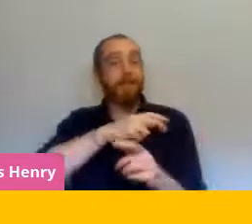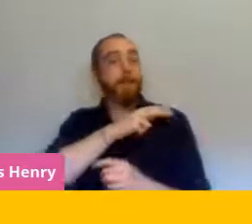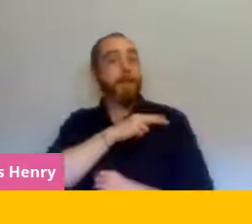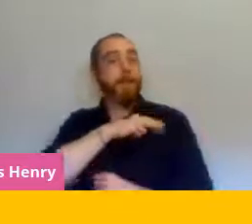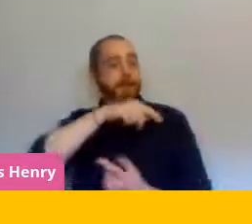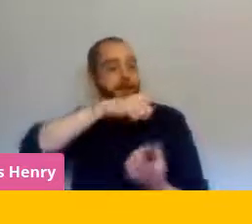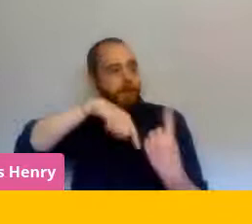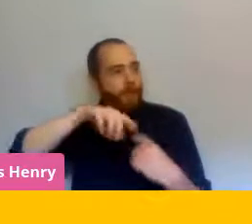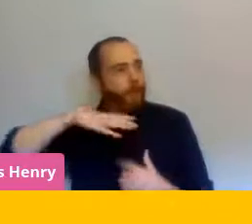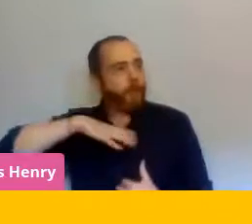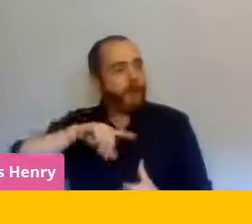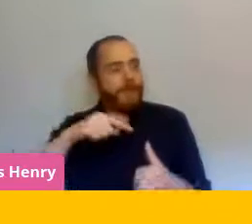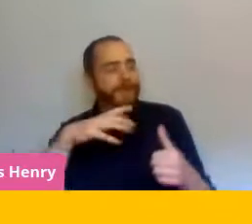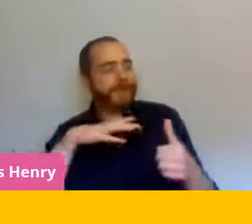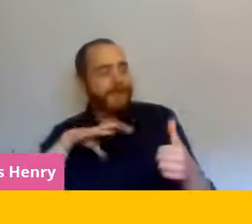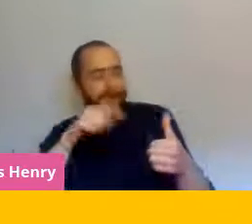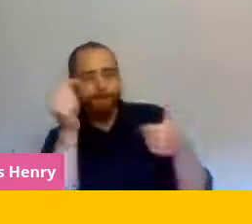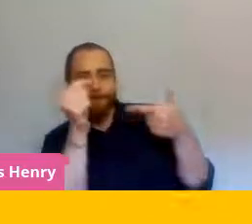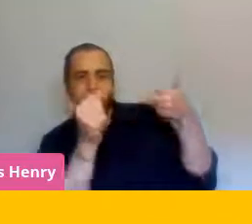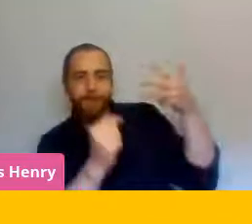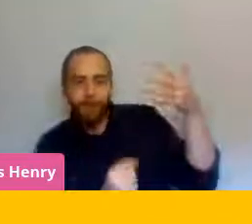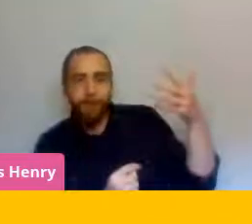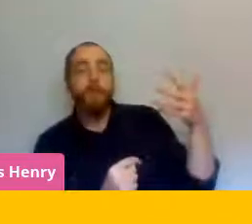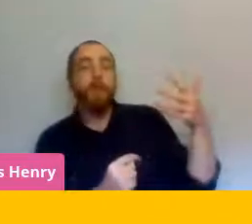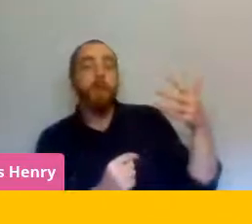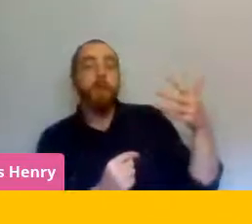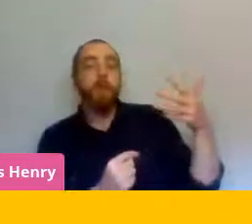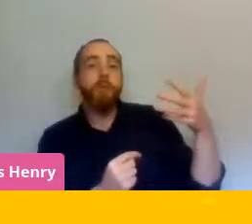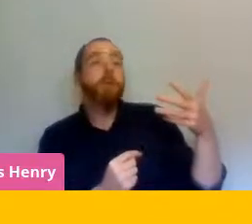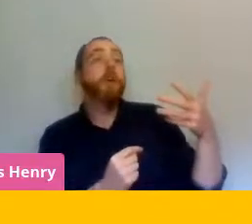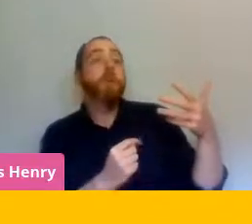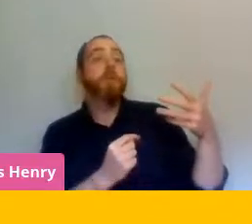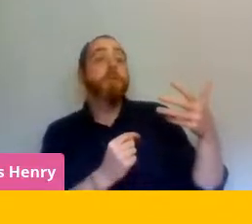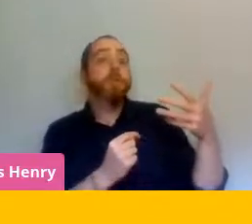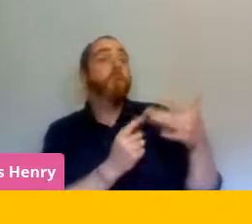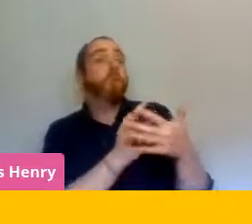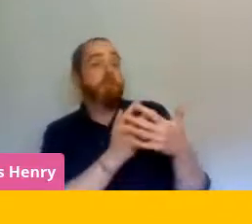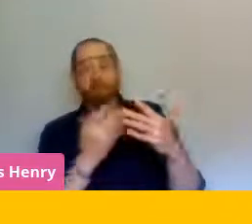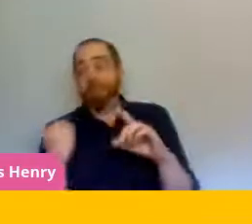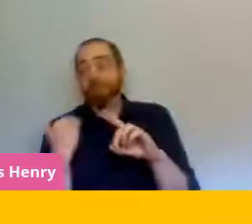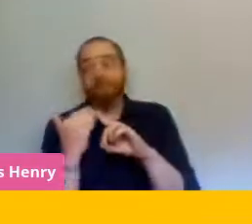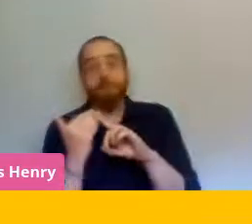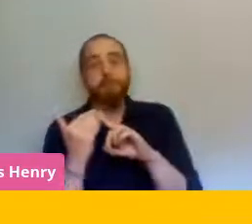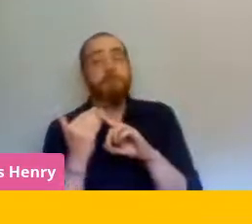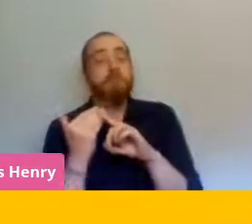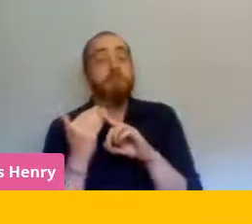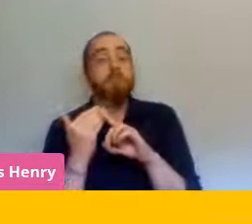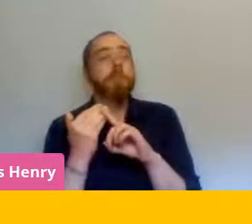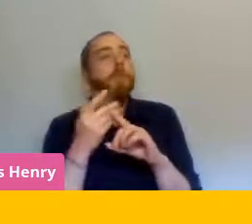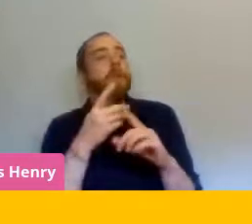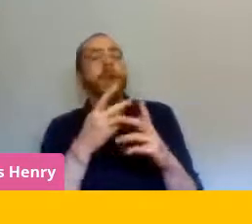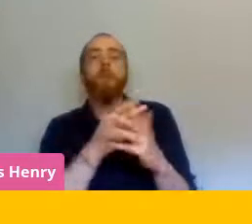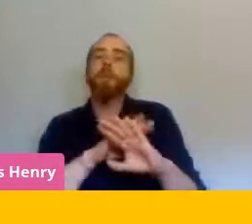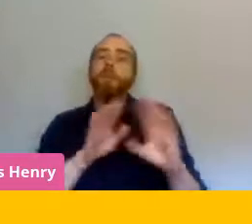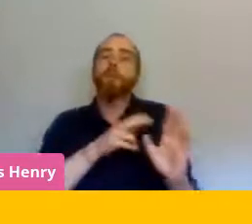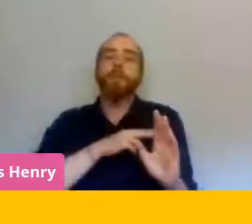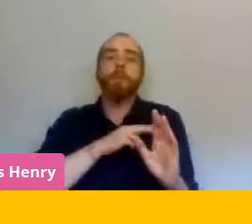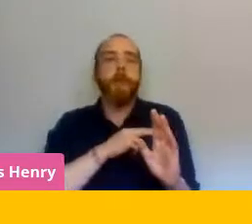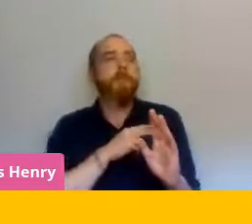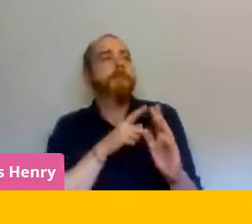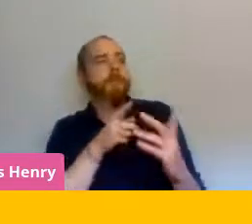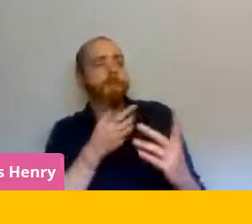of really important work done in the last week by sort of ordinary members, non-committee members who've committed time and effort to campaigning on job